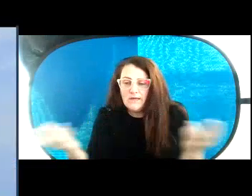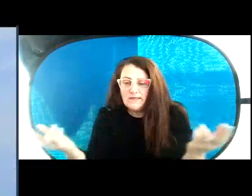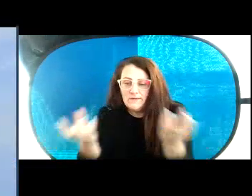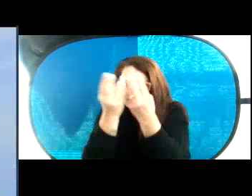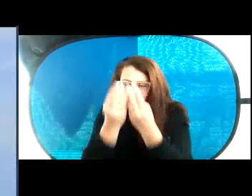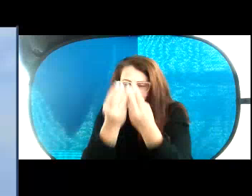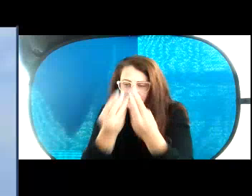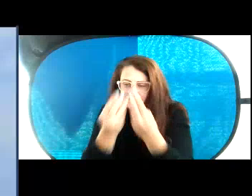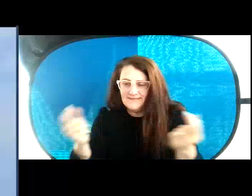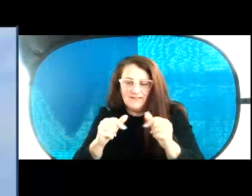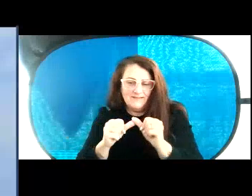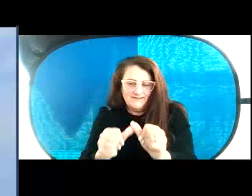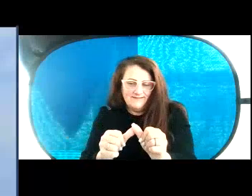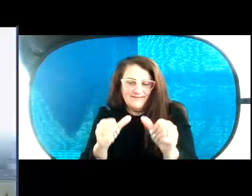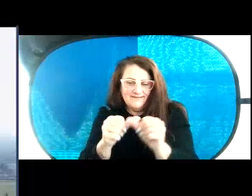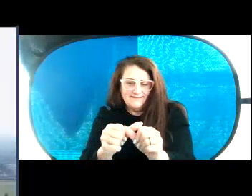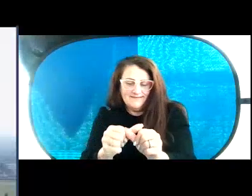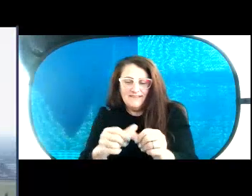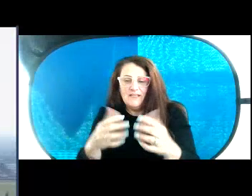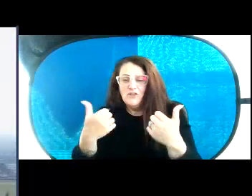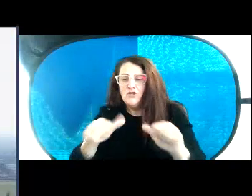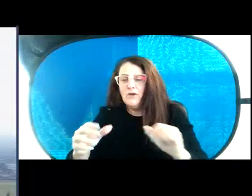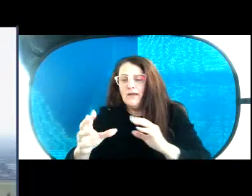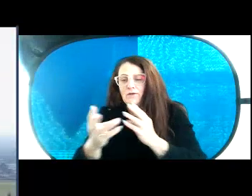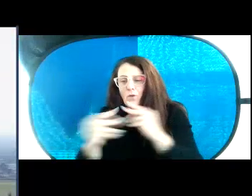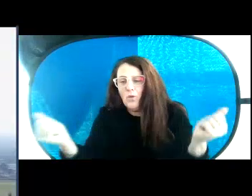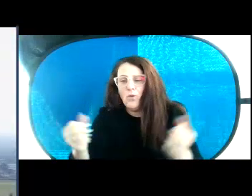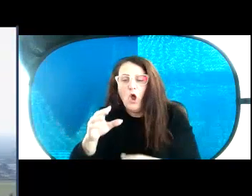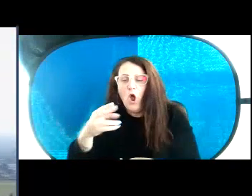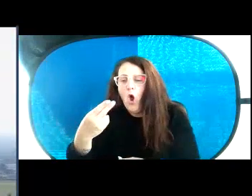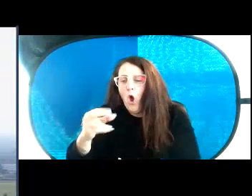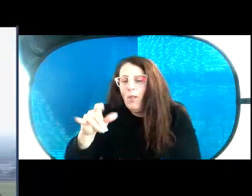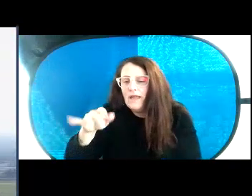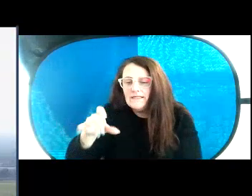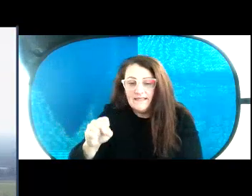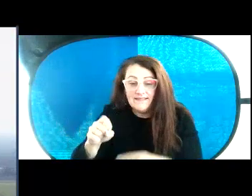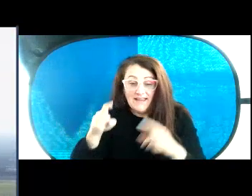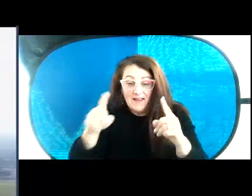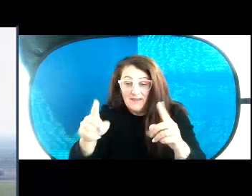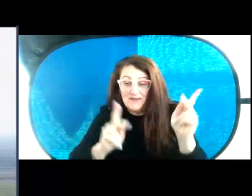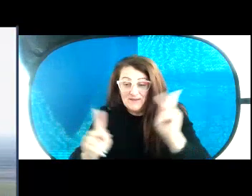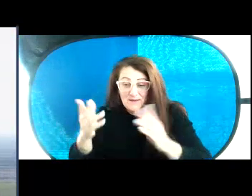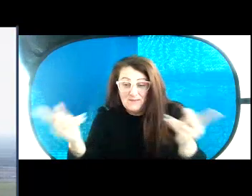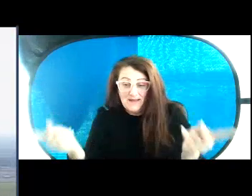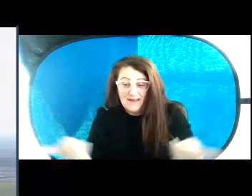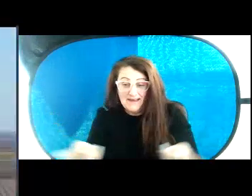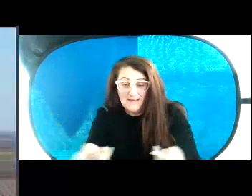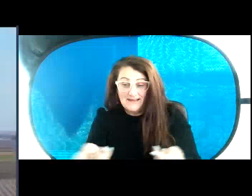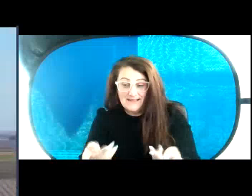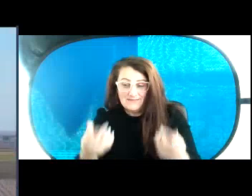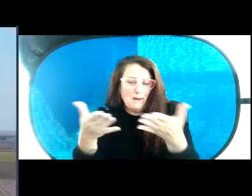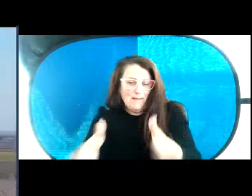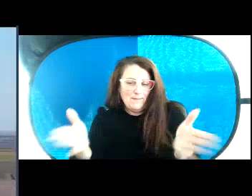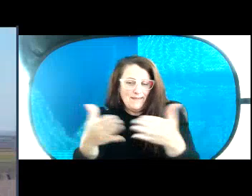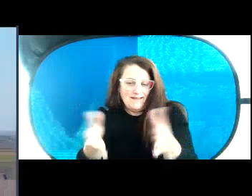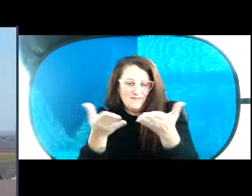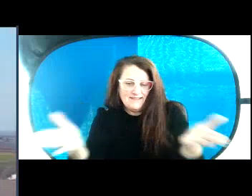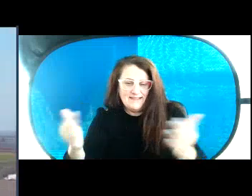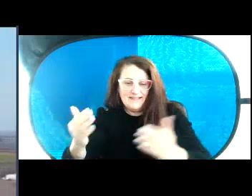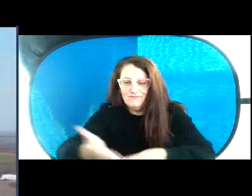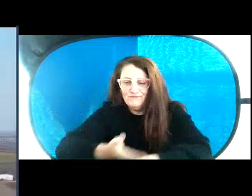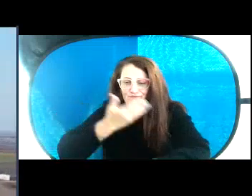to the ongoing fight against homelessness. The City of Dos Palos has been busy reviving its public facilities. From the construction